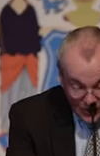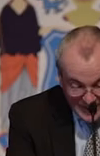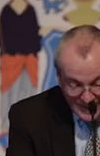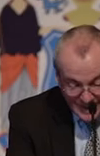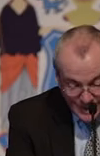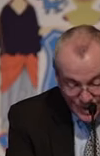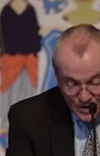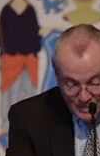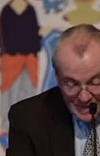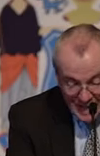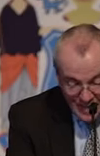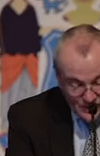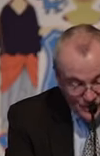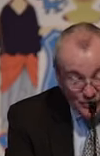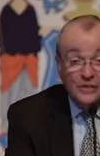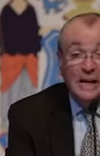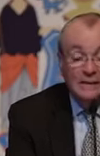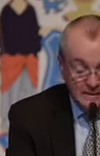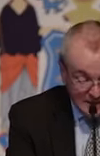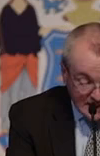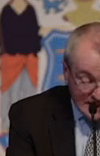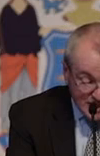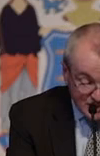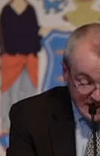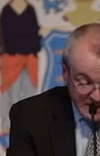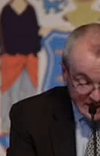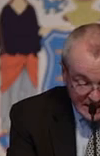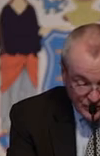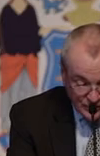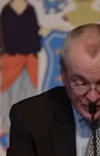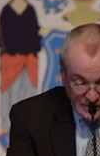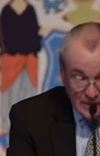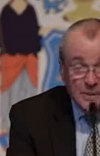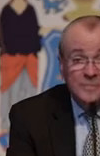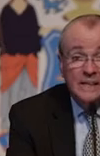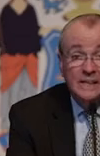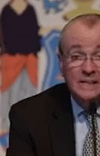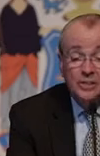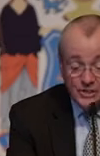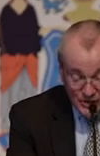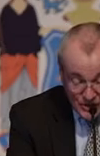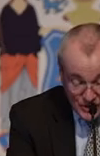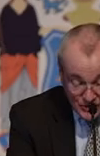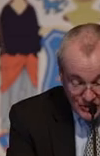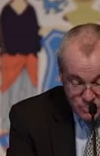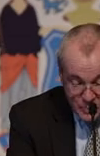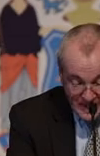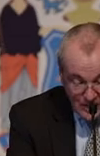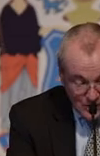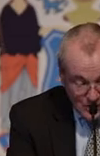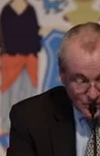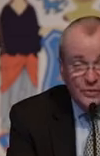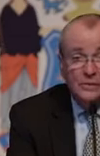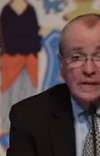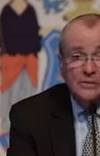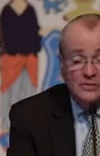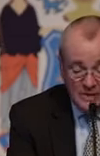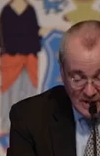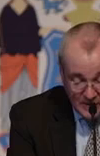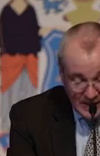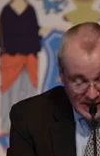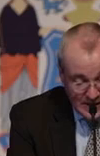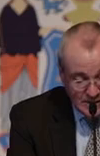to Newark, where she became a nurse's aide at Hospitality House. In addition to her children, Carole also